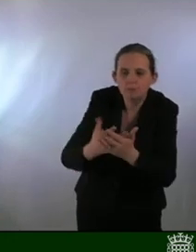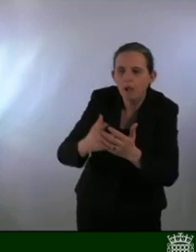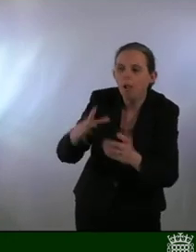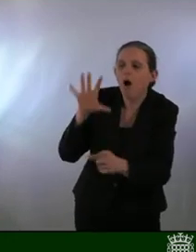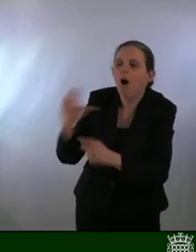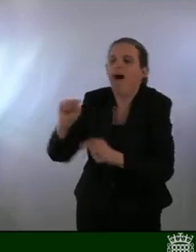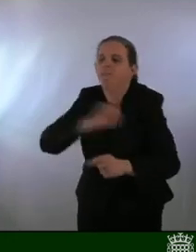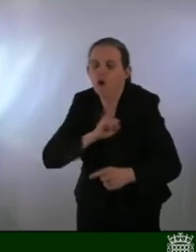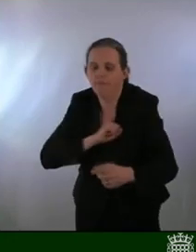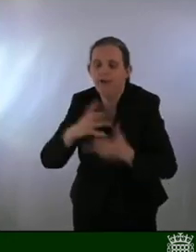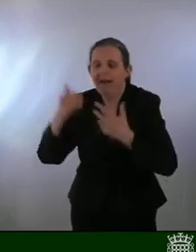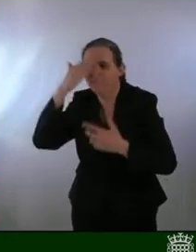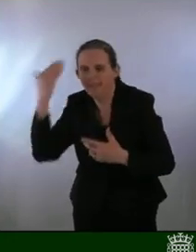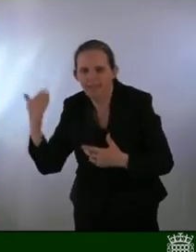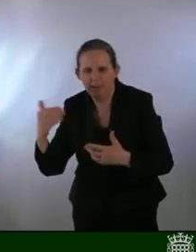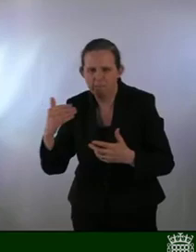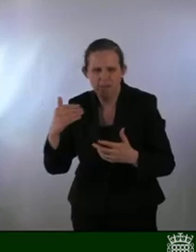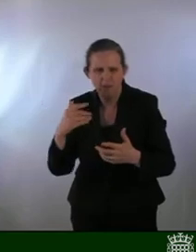faster, particularly in London?